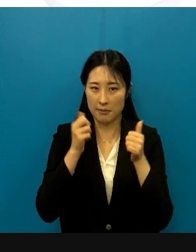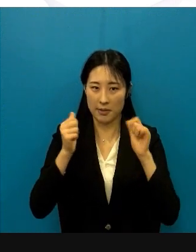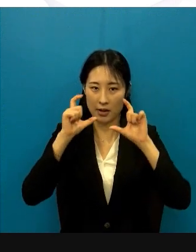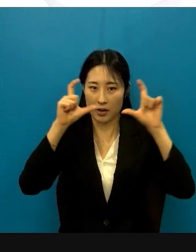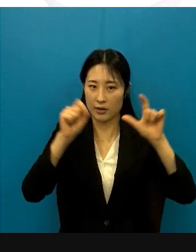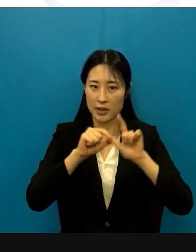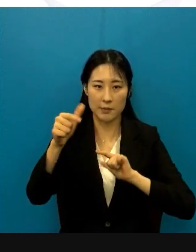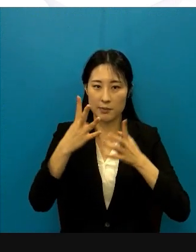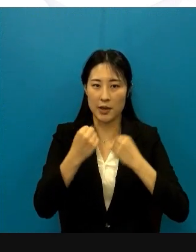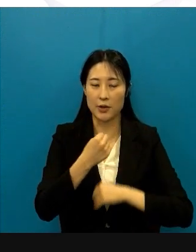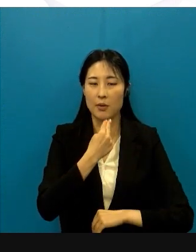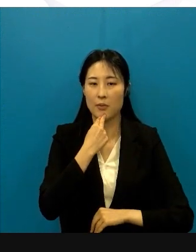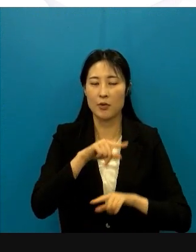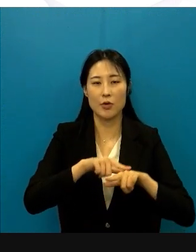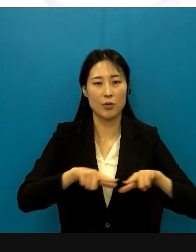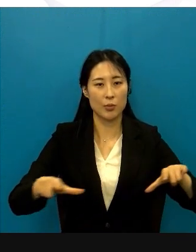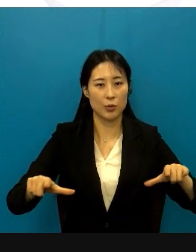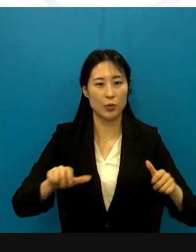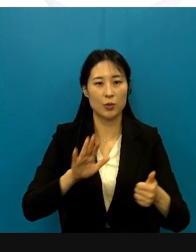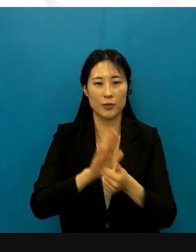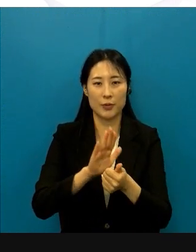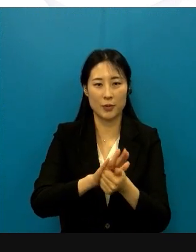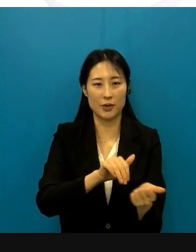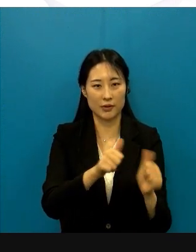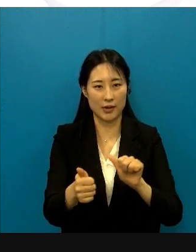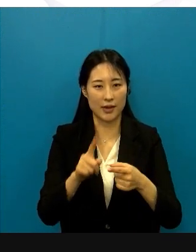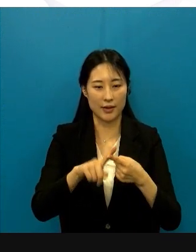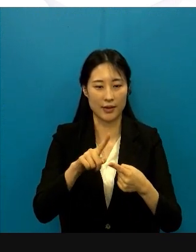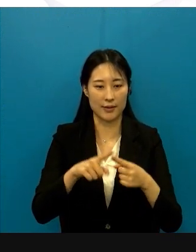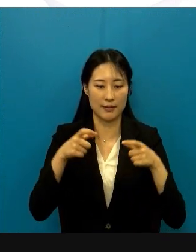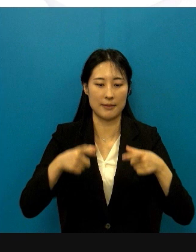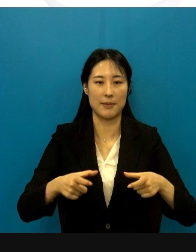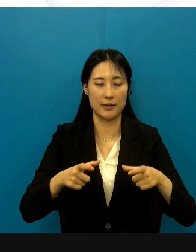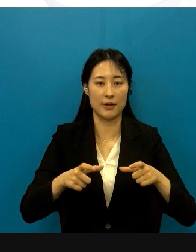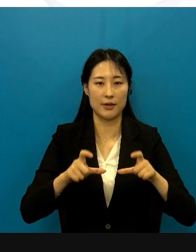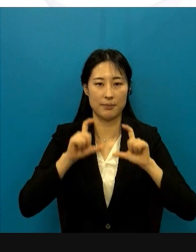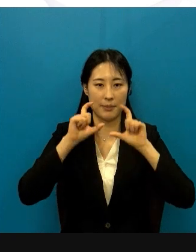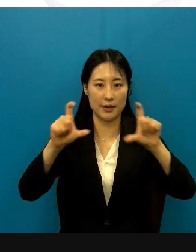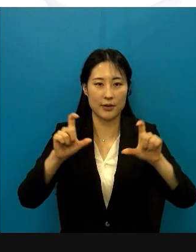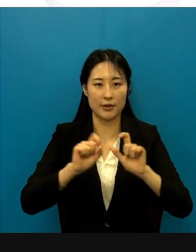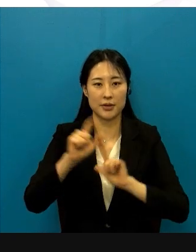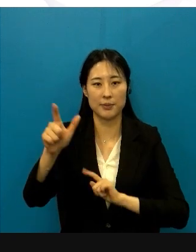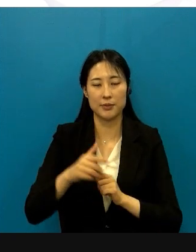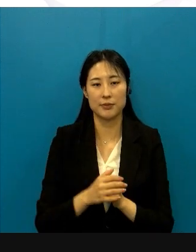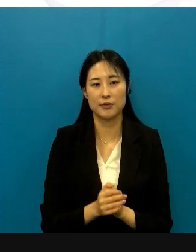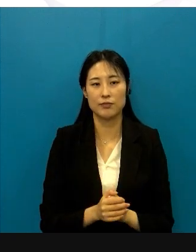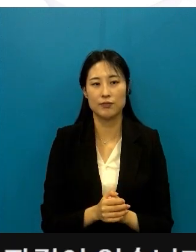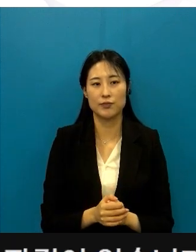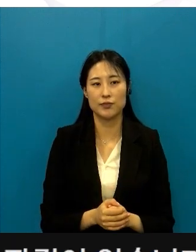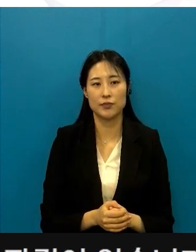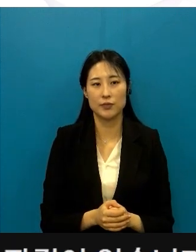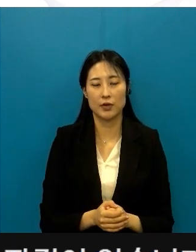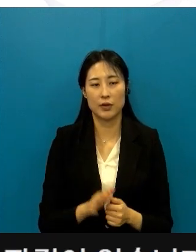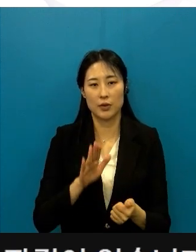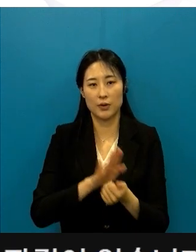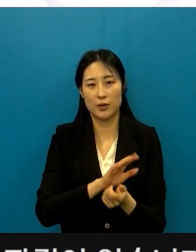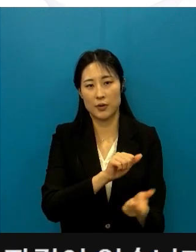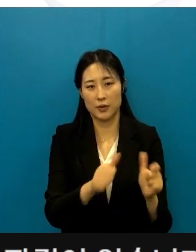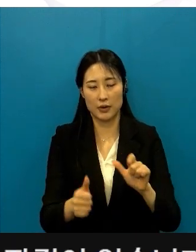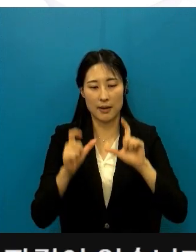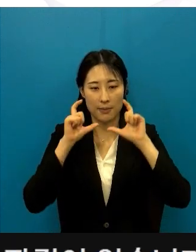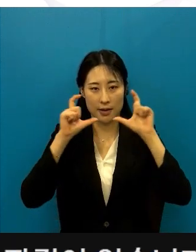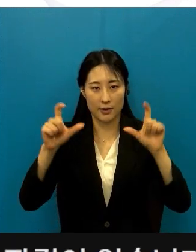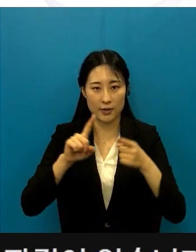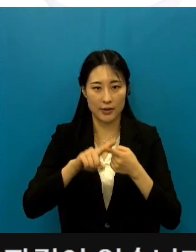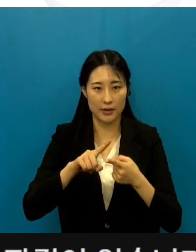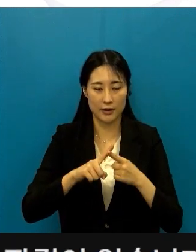In the first big case on assisted dying, Pretty and the United Kingdom in 2002, the European